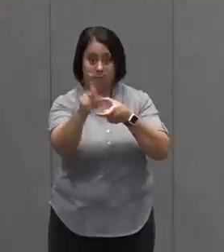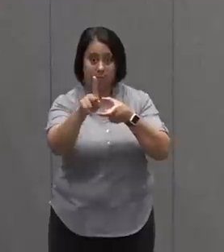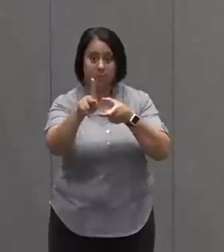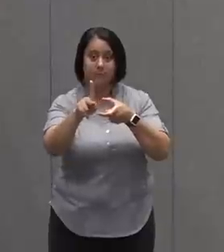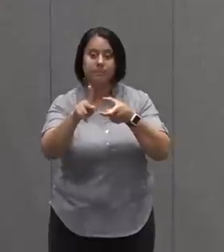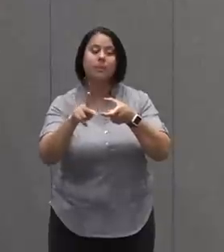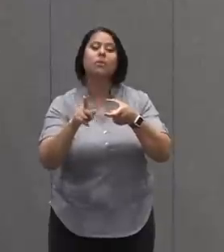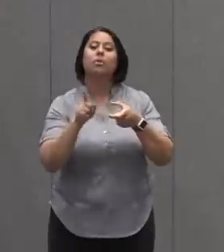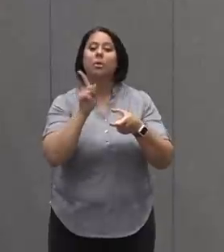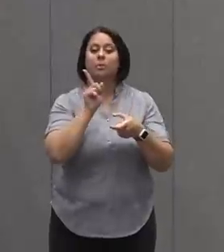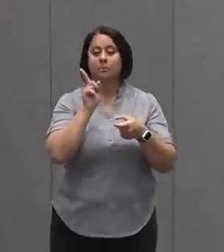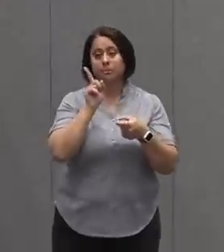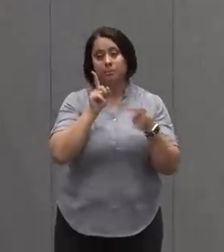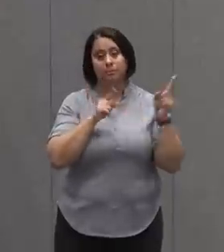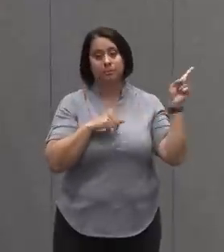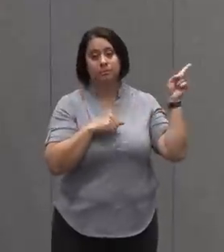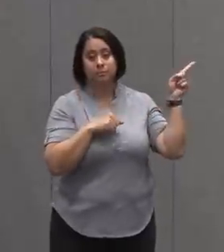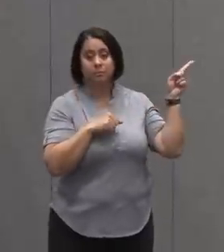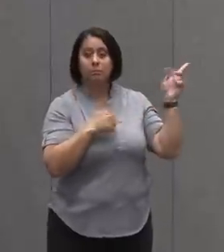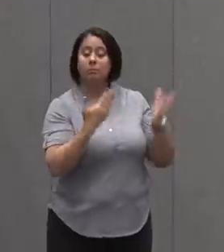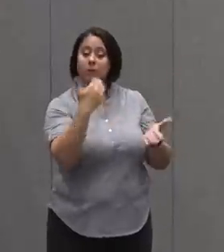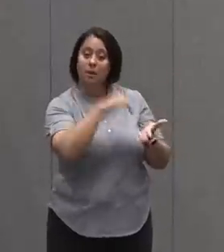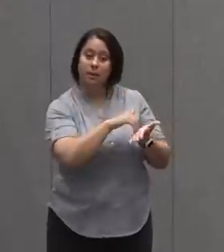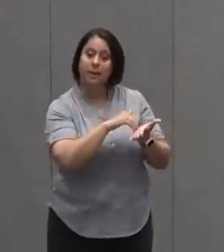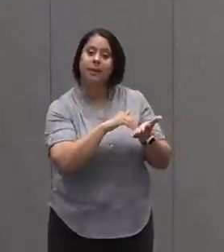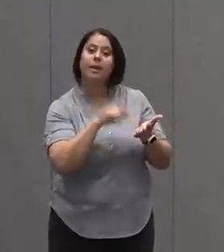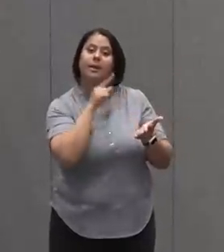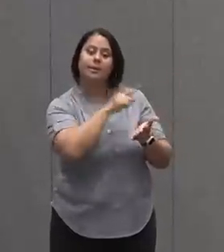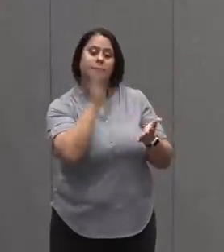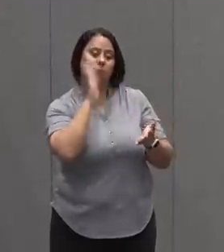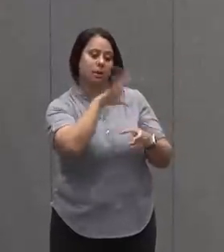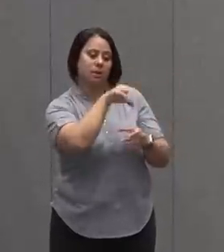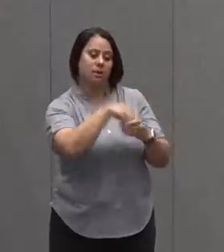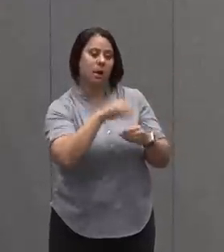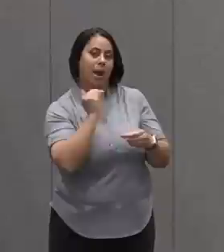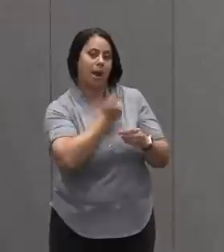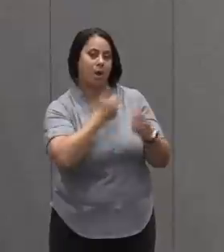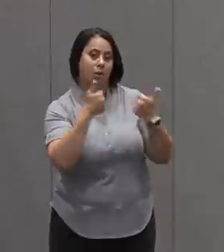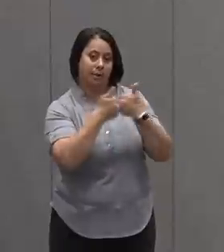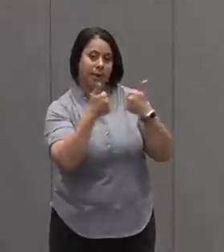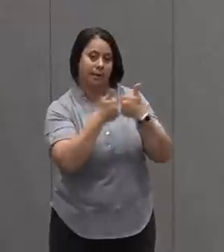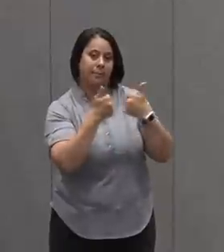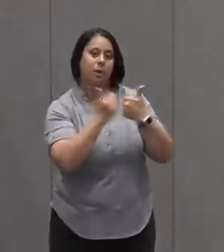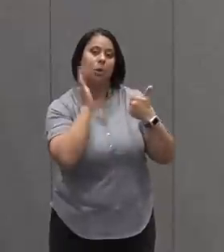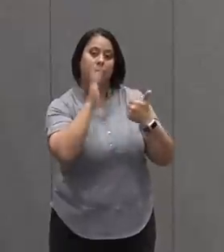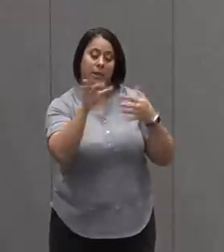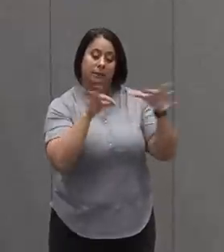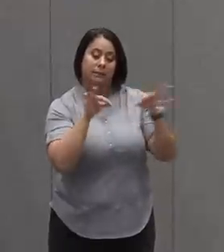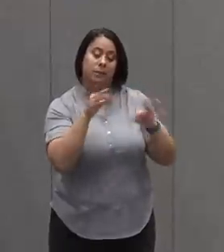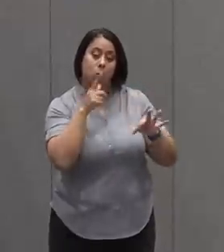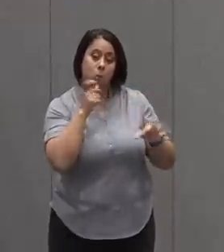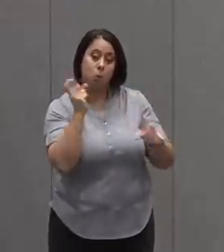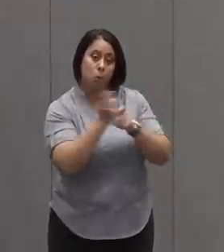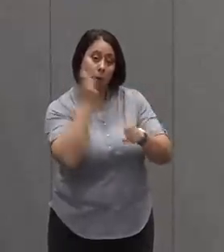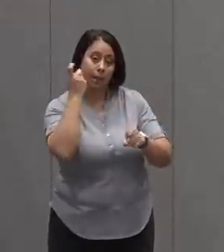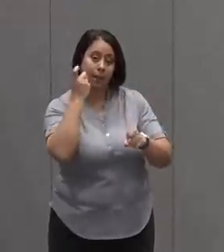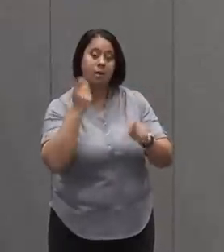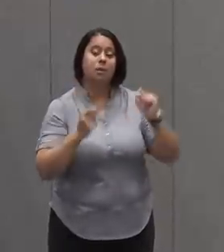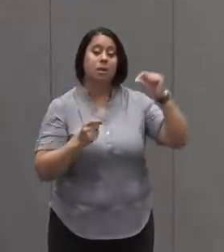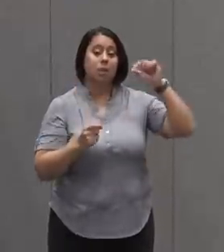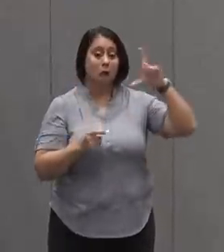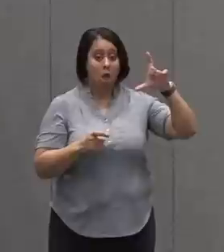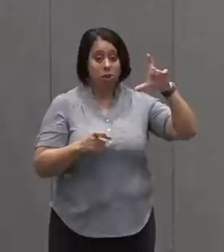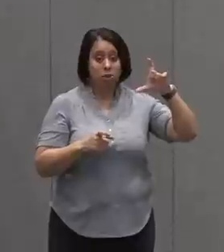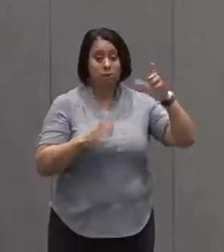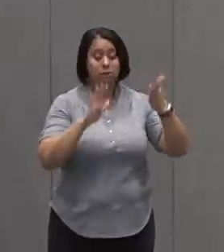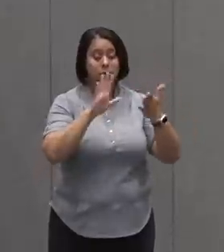be in place of the very last part of our game, which is going to tell us who's going to win the round, the smallest or the largest